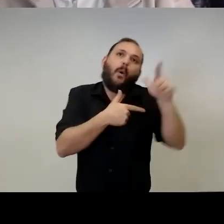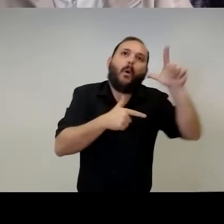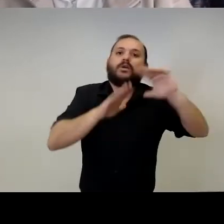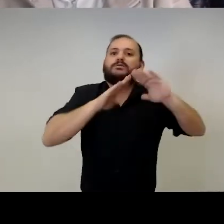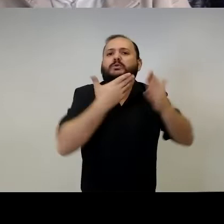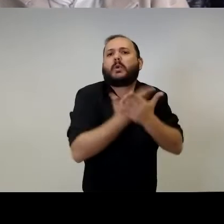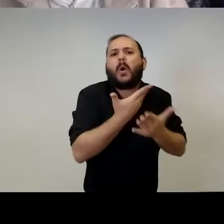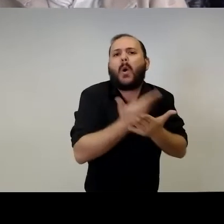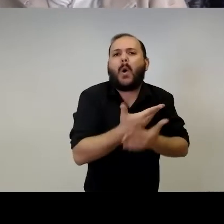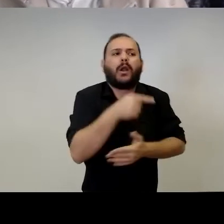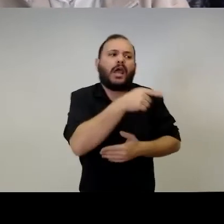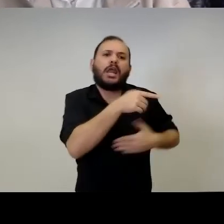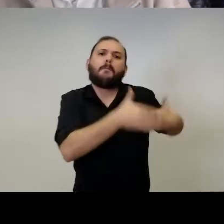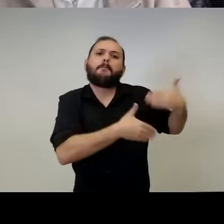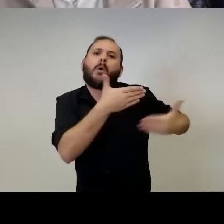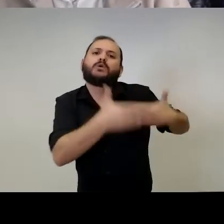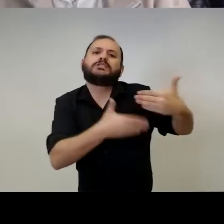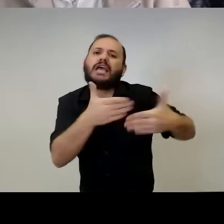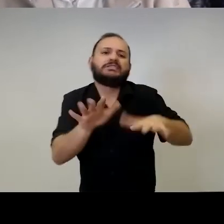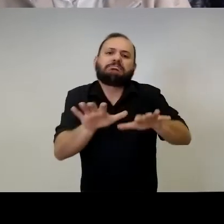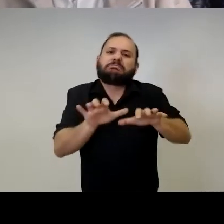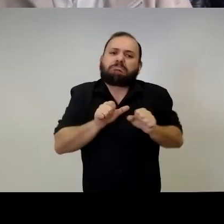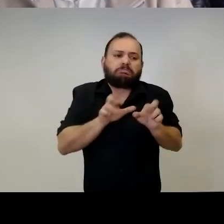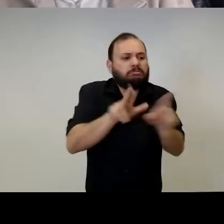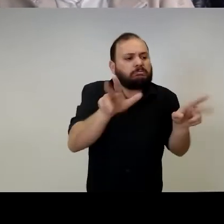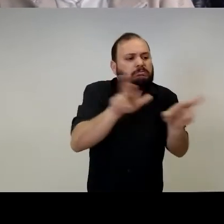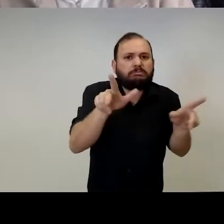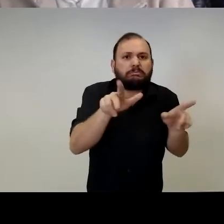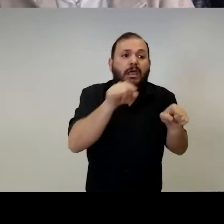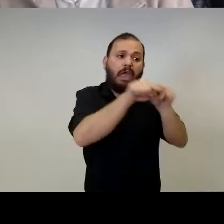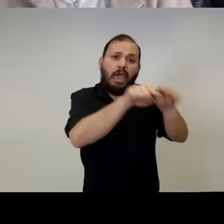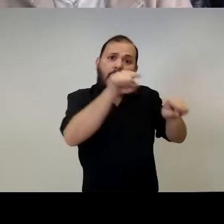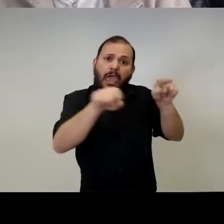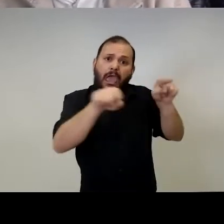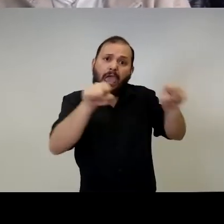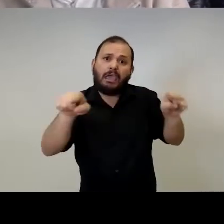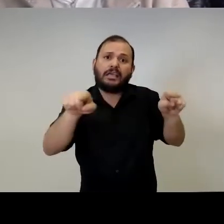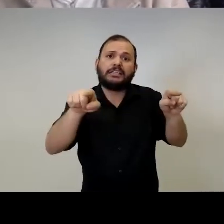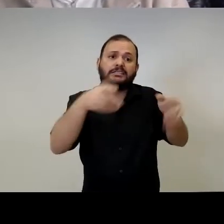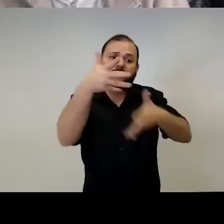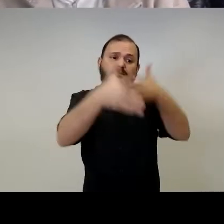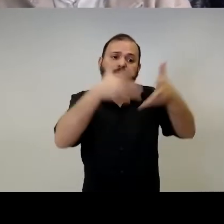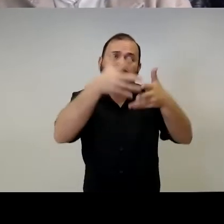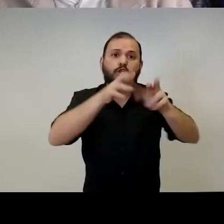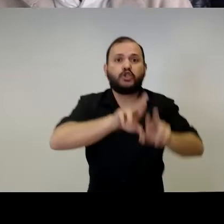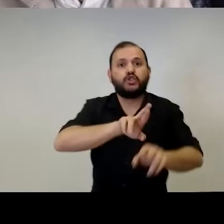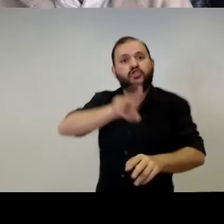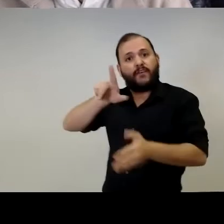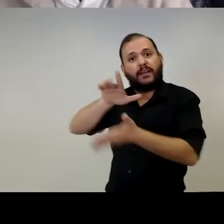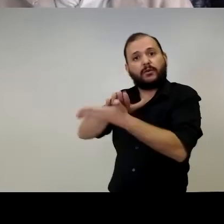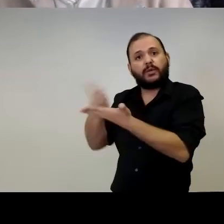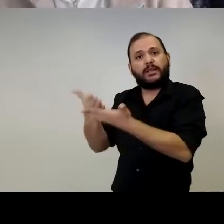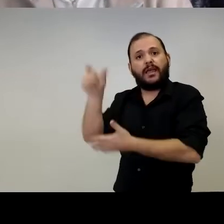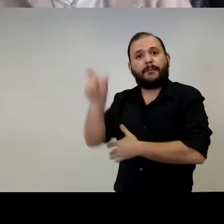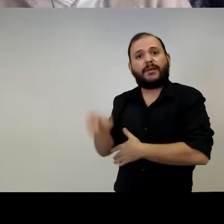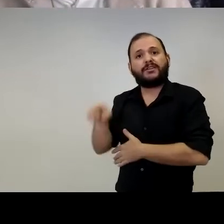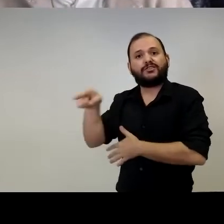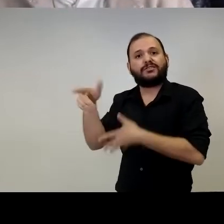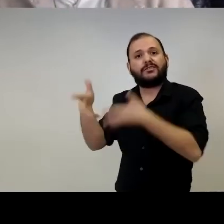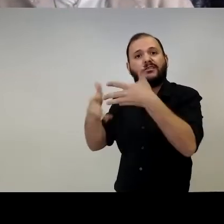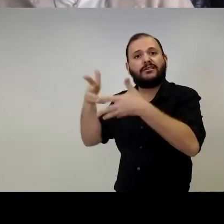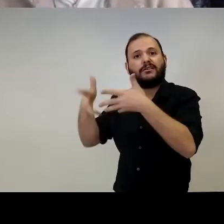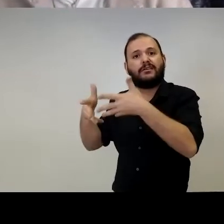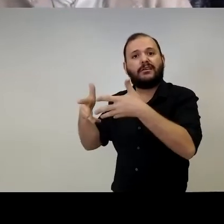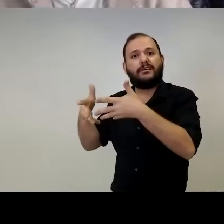they're difficult to understand for sign language interpreters. Sometimes they find it difficult to understand the standard